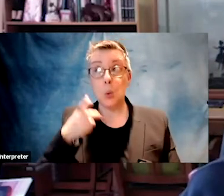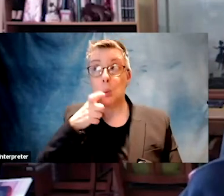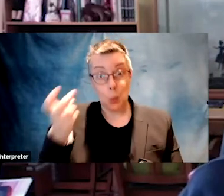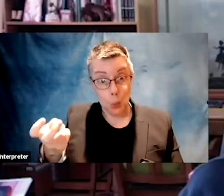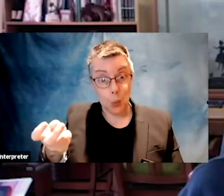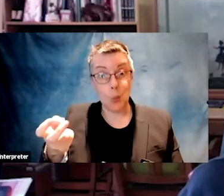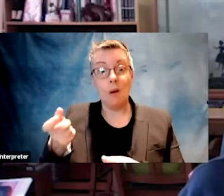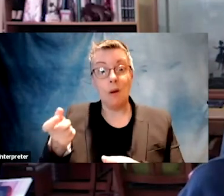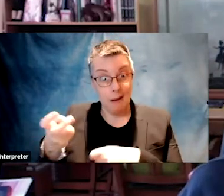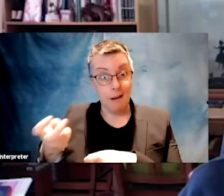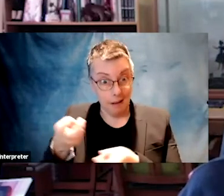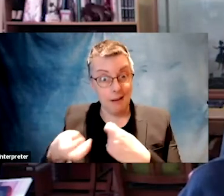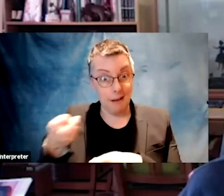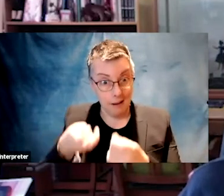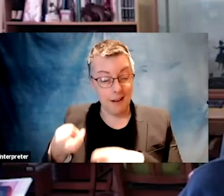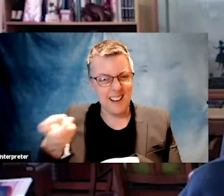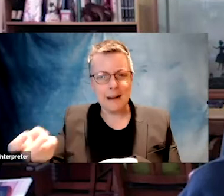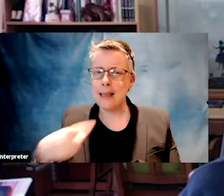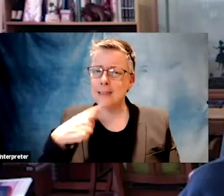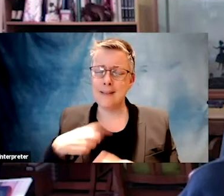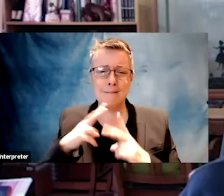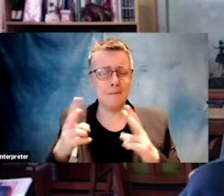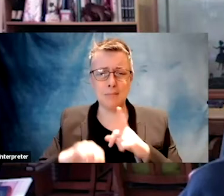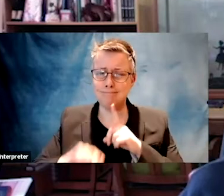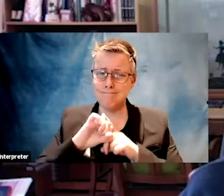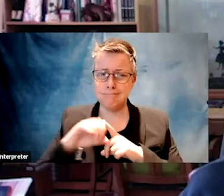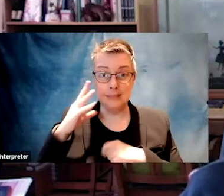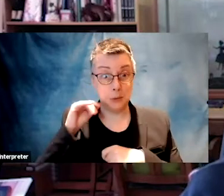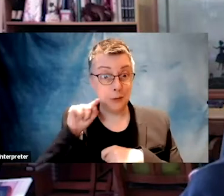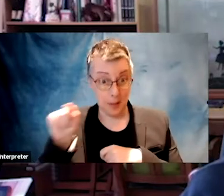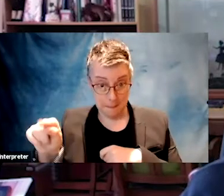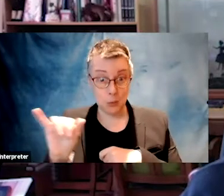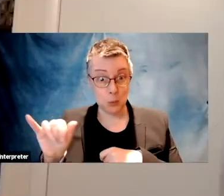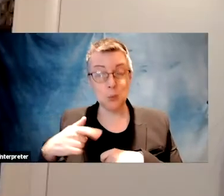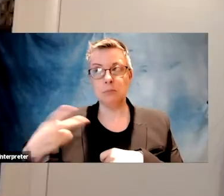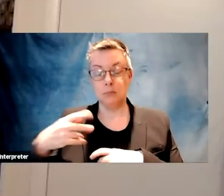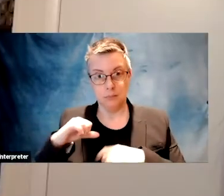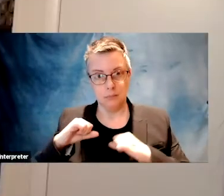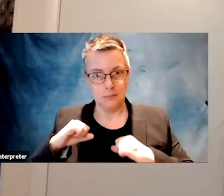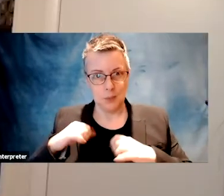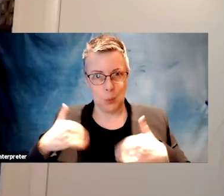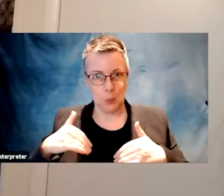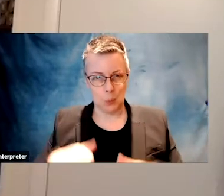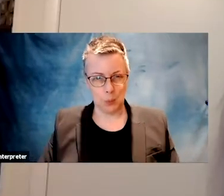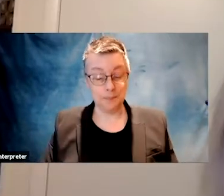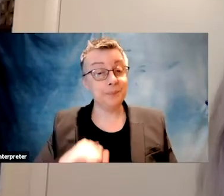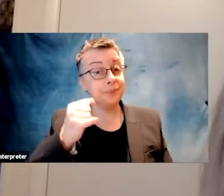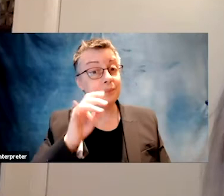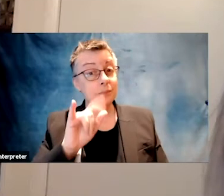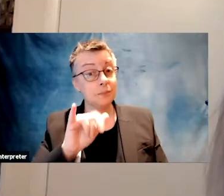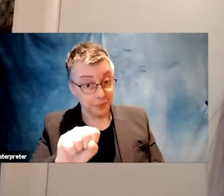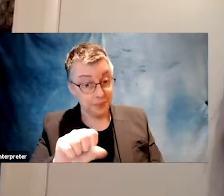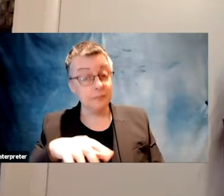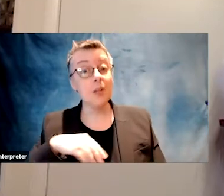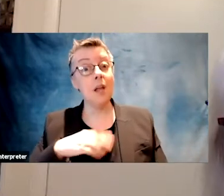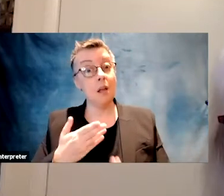that it's their profound experiences for them as well. I can imagine. Um, you know, in, in my introduction,